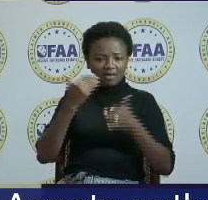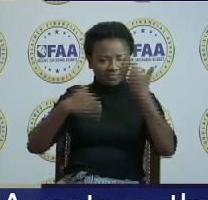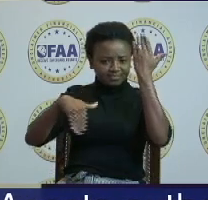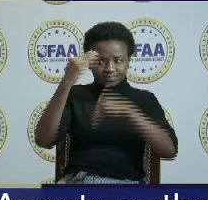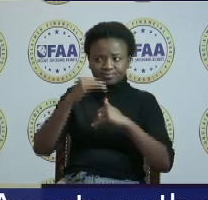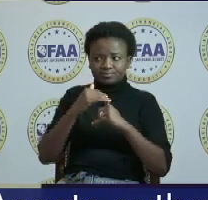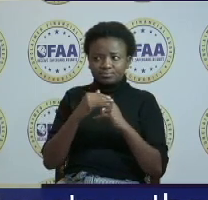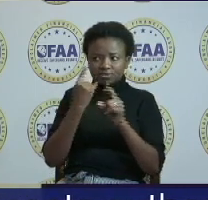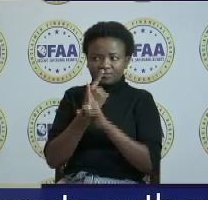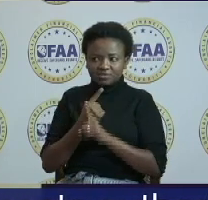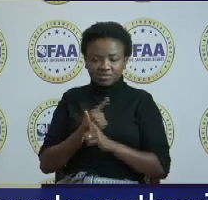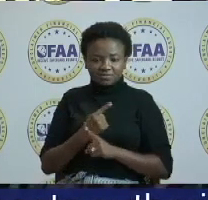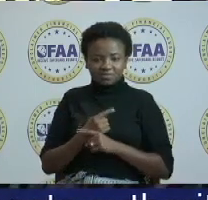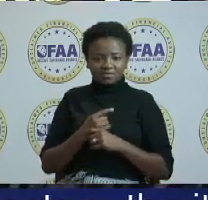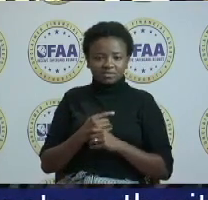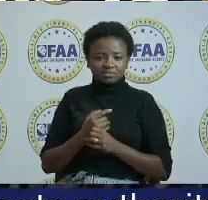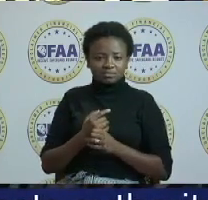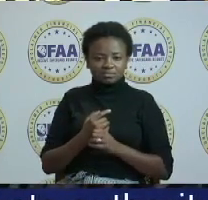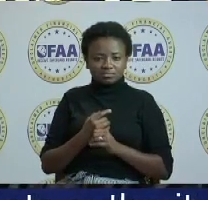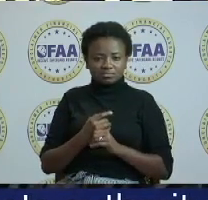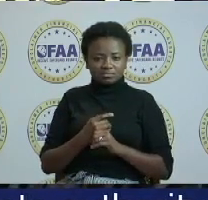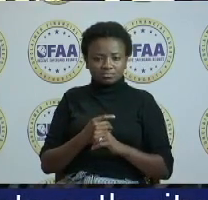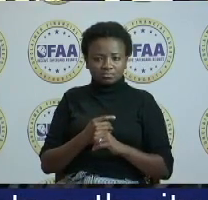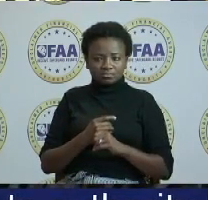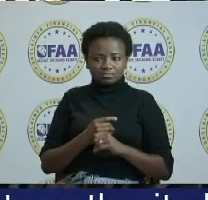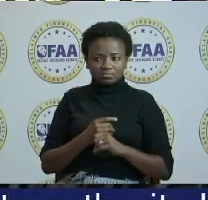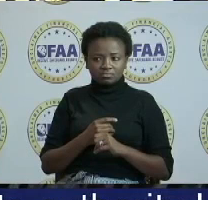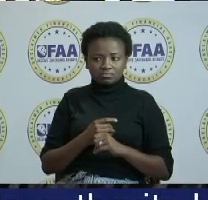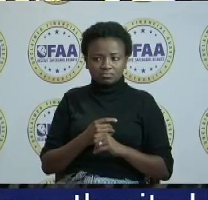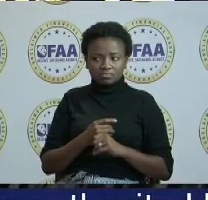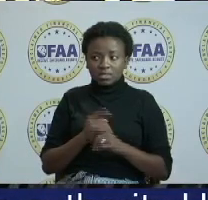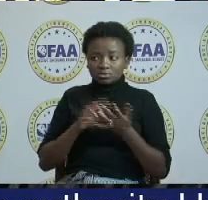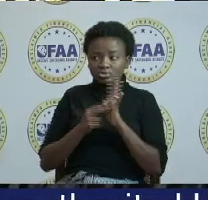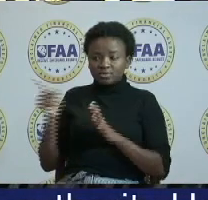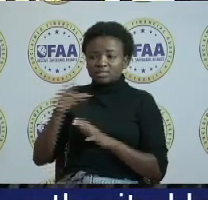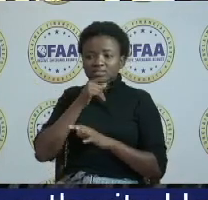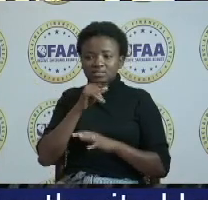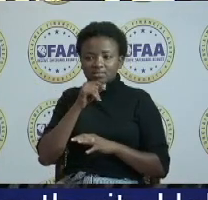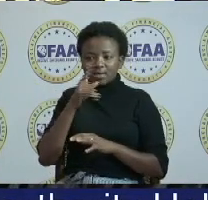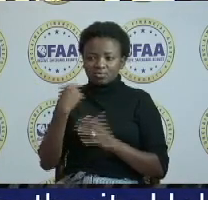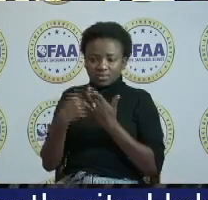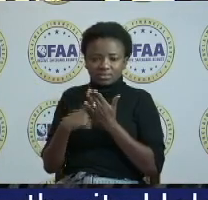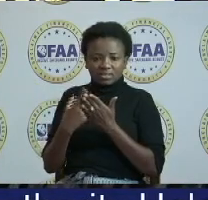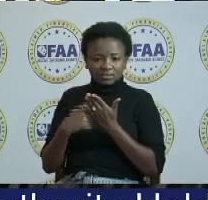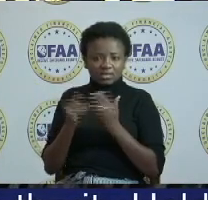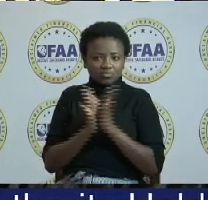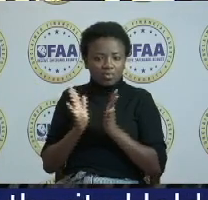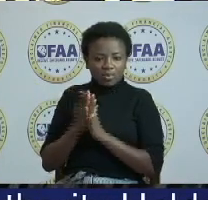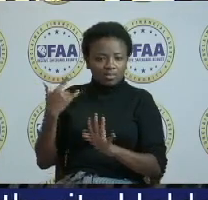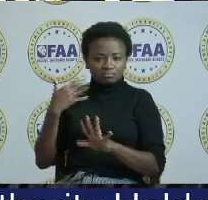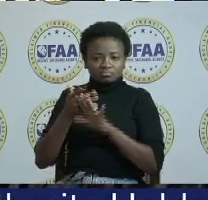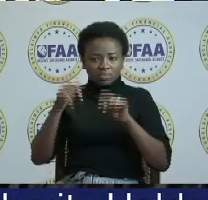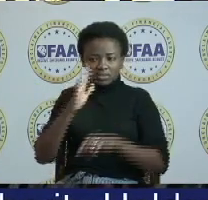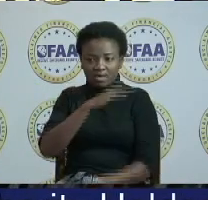financial institutions within investments and commercial banking. So definitely he's a man who has been talking to us pretty much for a good part of this afternoon, and